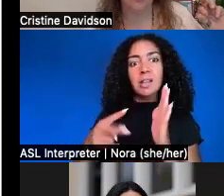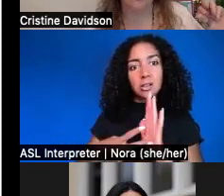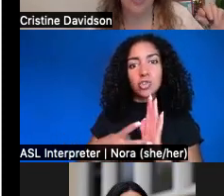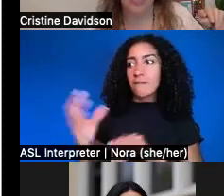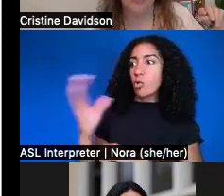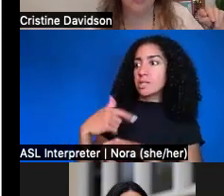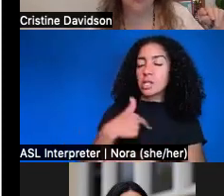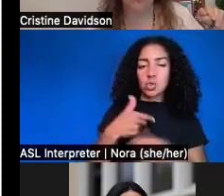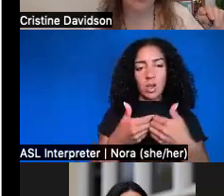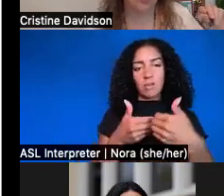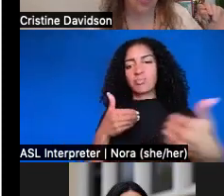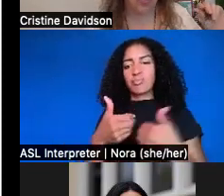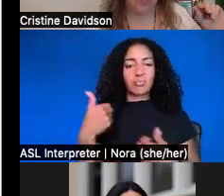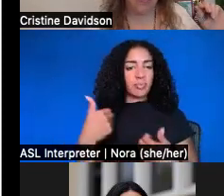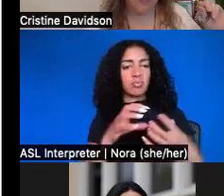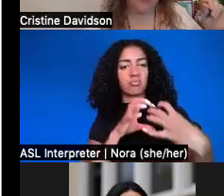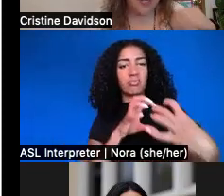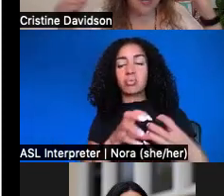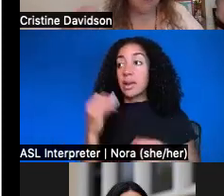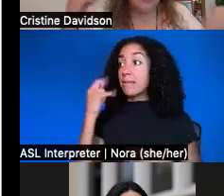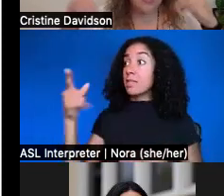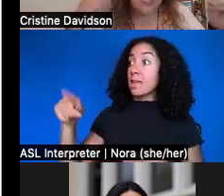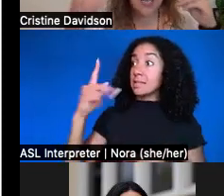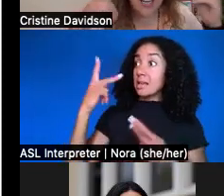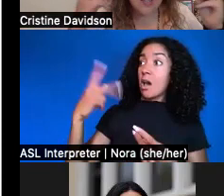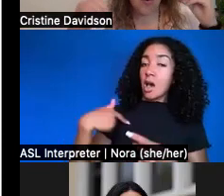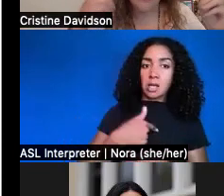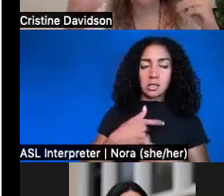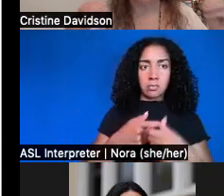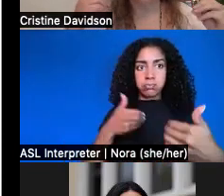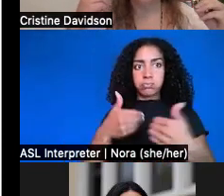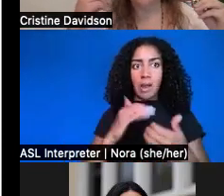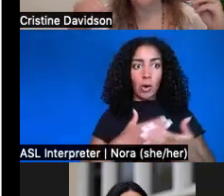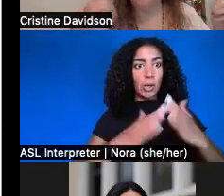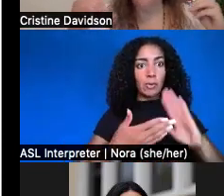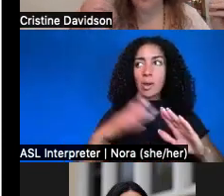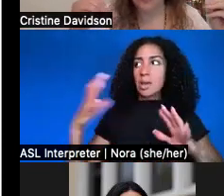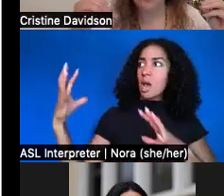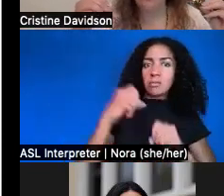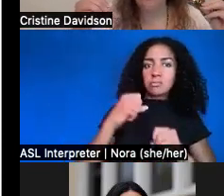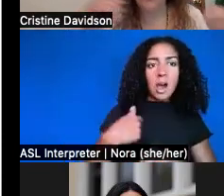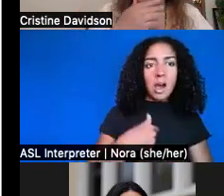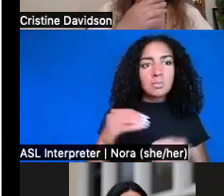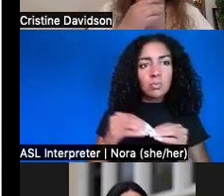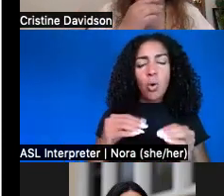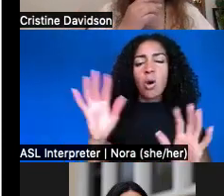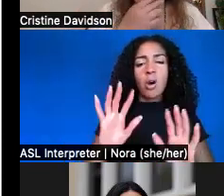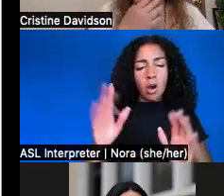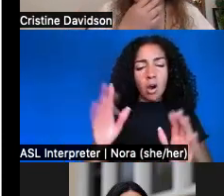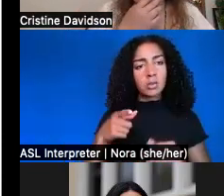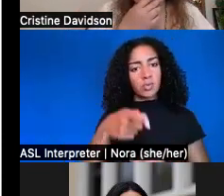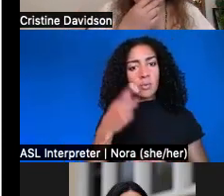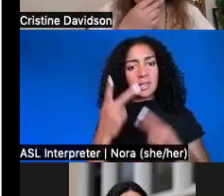and conquer tactic, right? To sort of facilitate the ways in which we shame out one another.